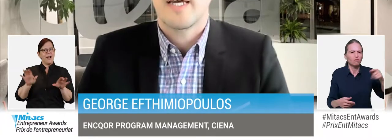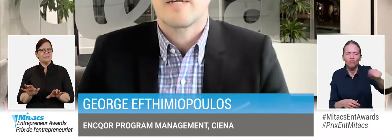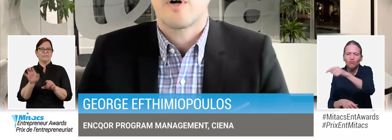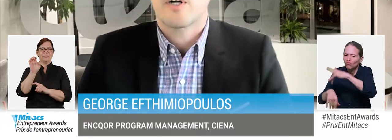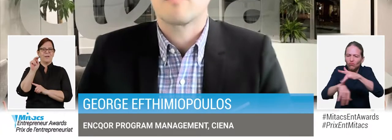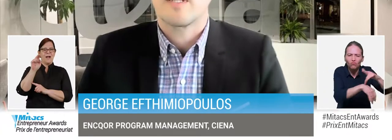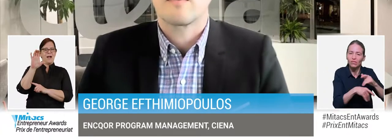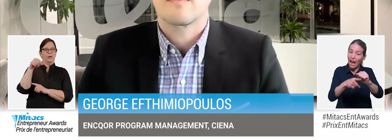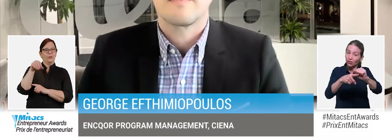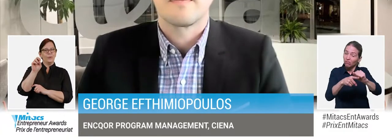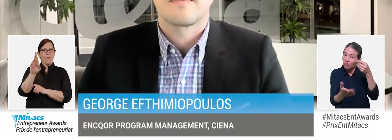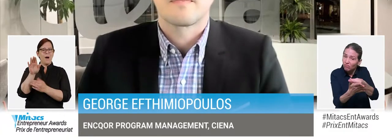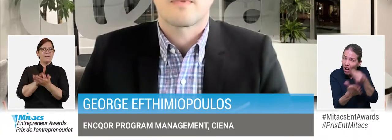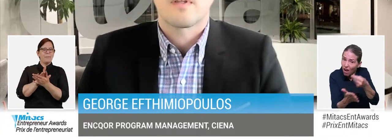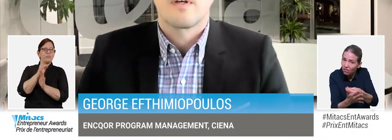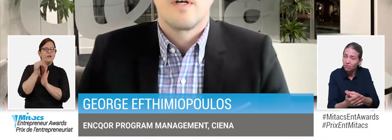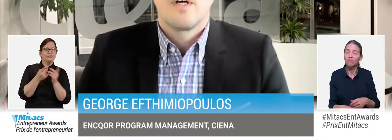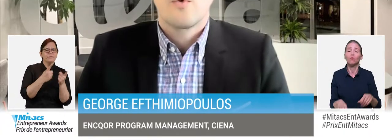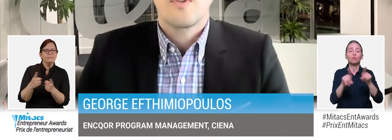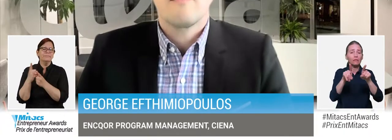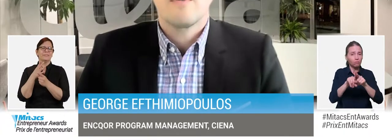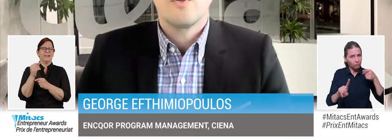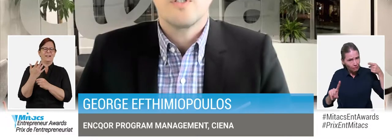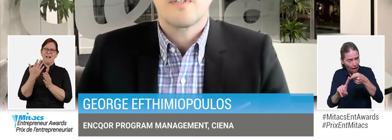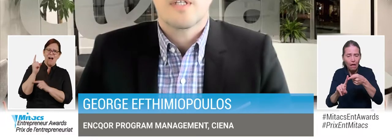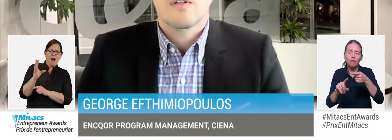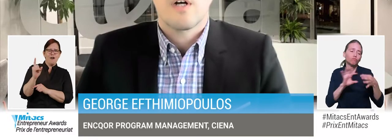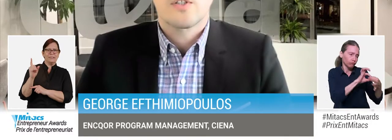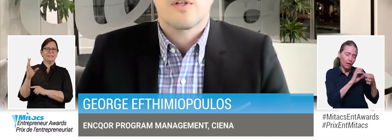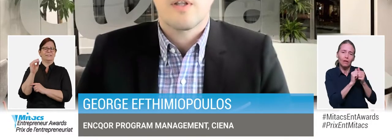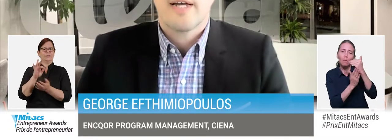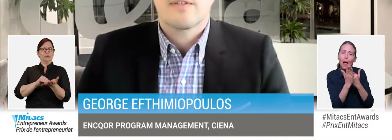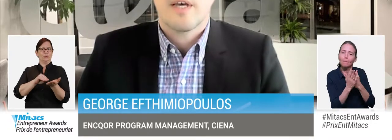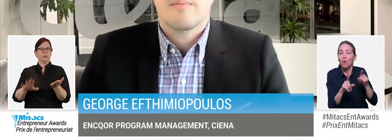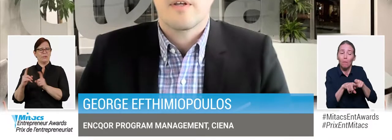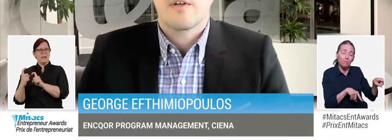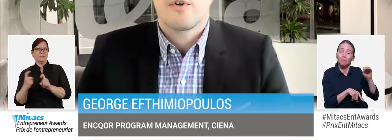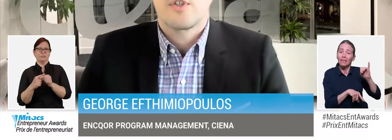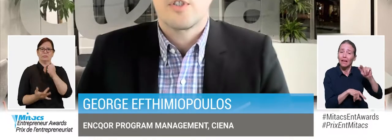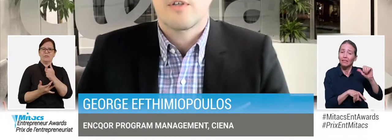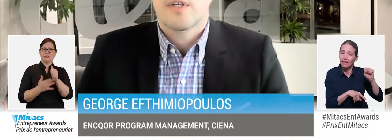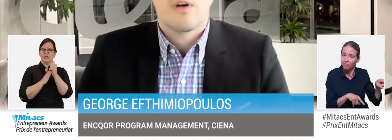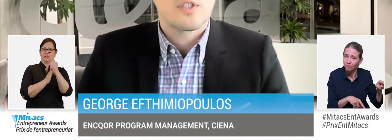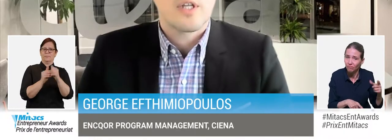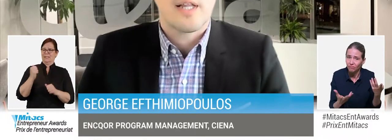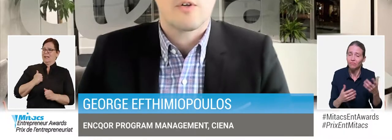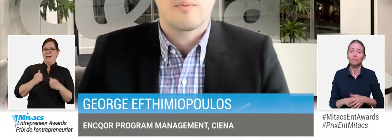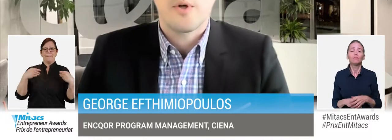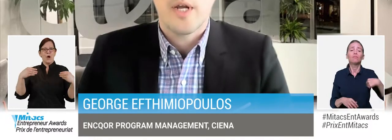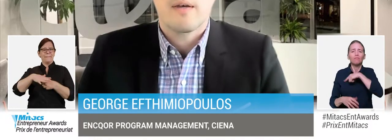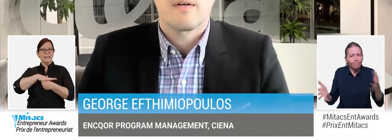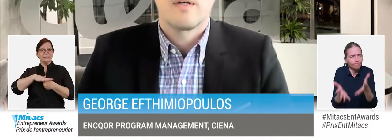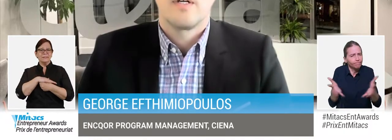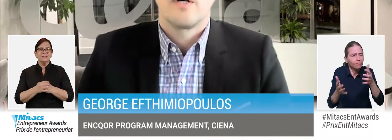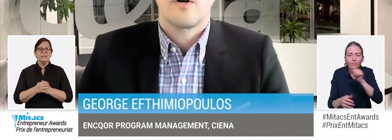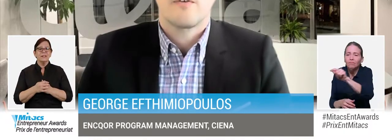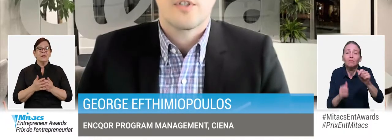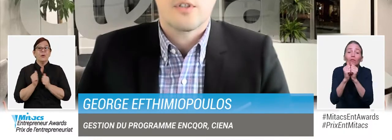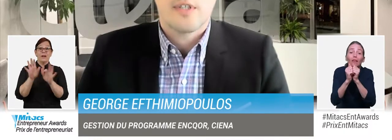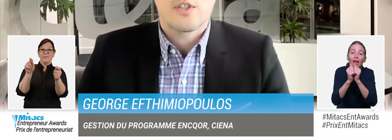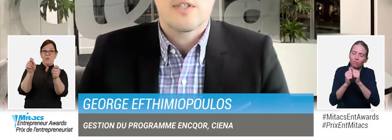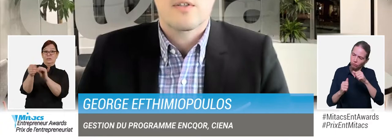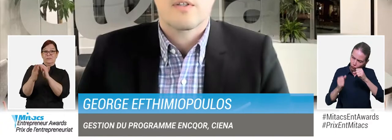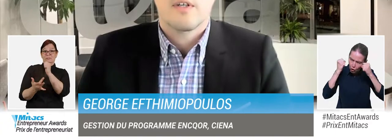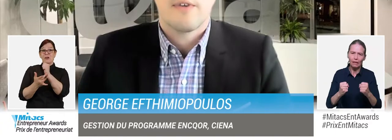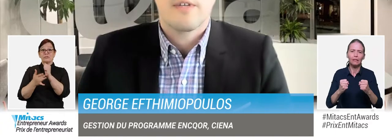leadership of the Canadian marketplace. With the evolution of the technological landscape and the convergence of technologies like cloud computing,